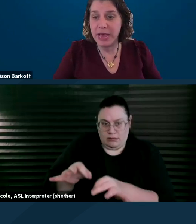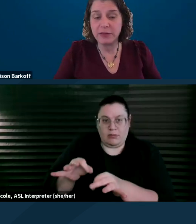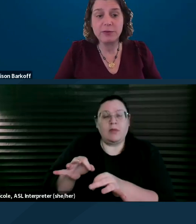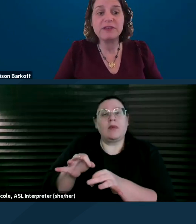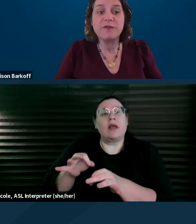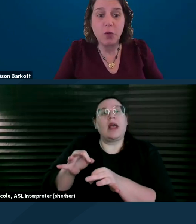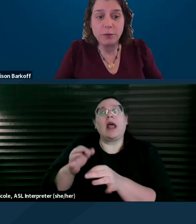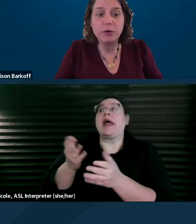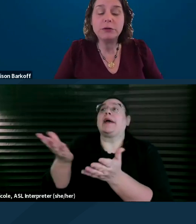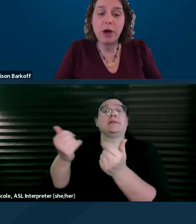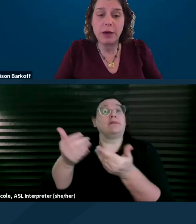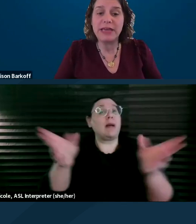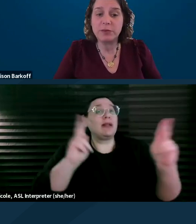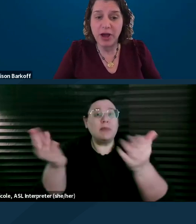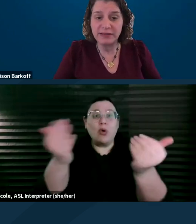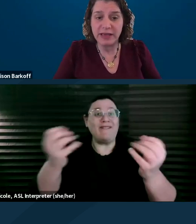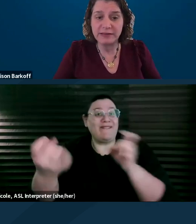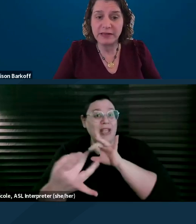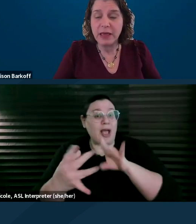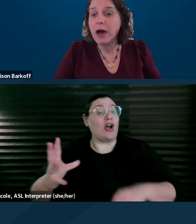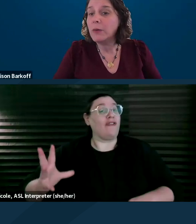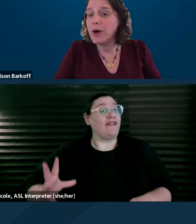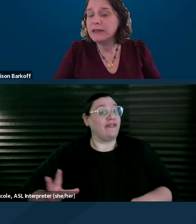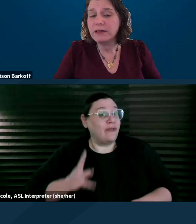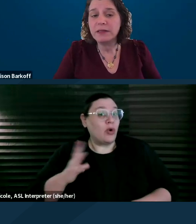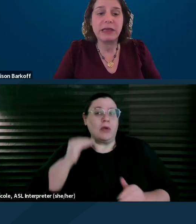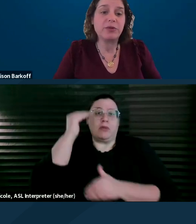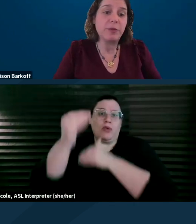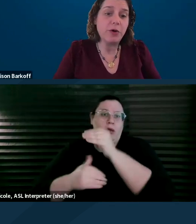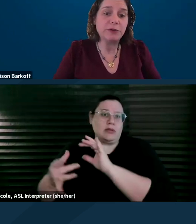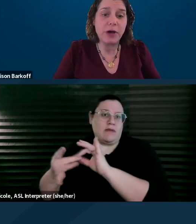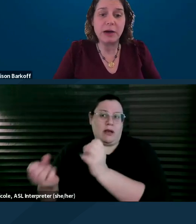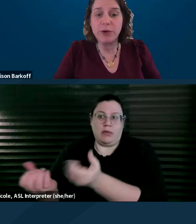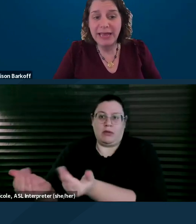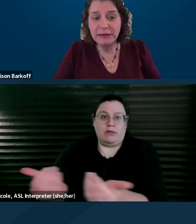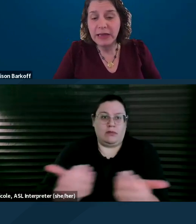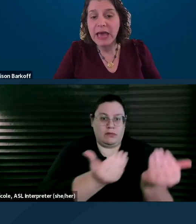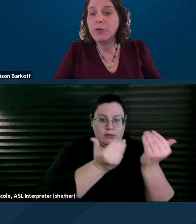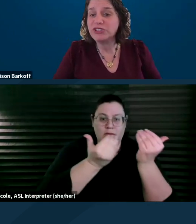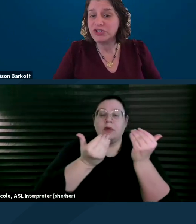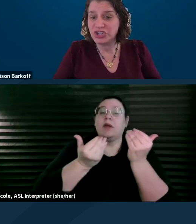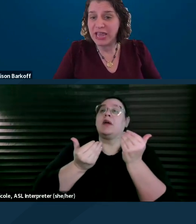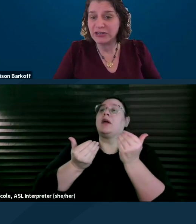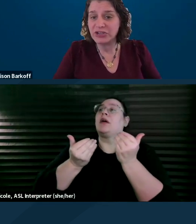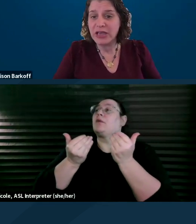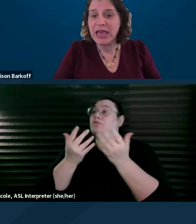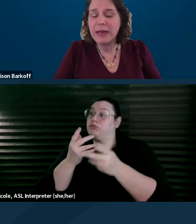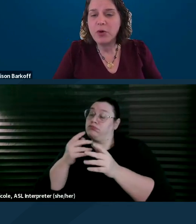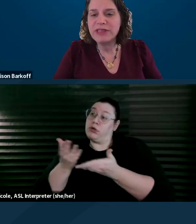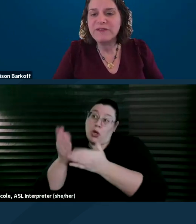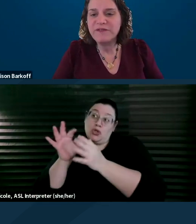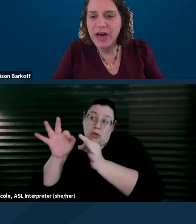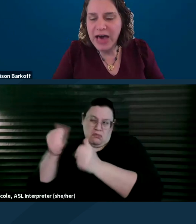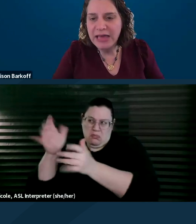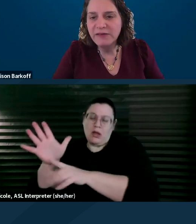public's feedback through this formal comment process on what the proposal got right and what should change.